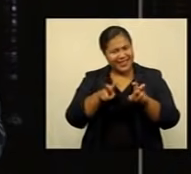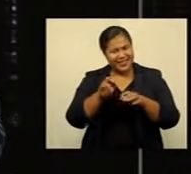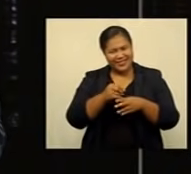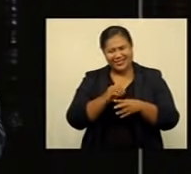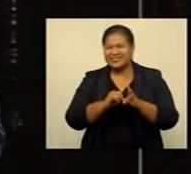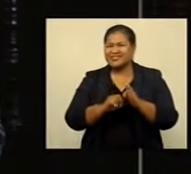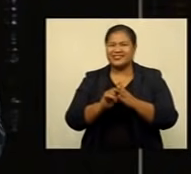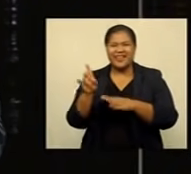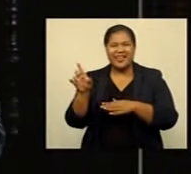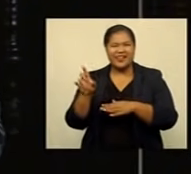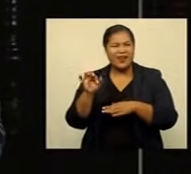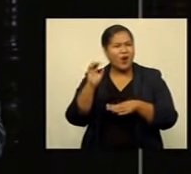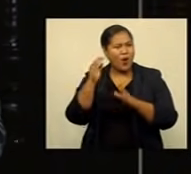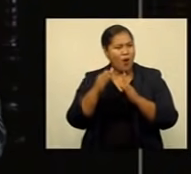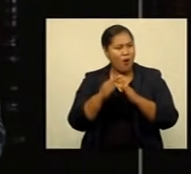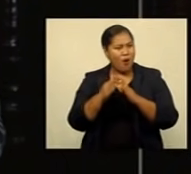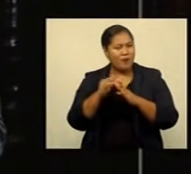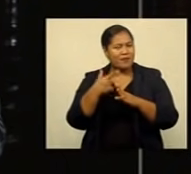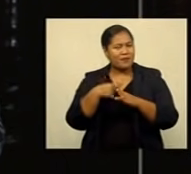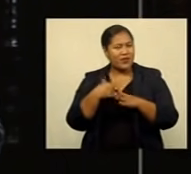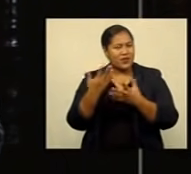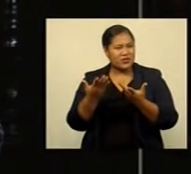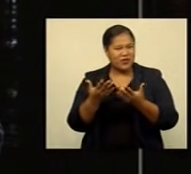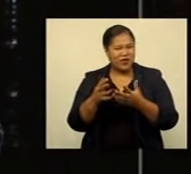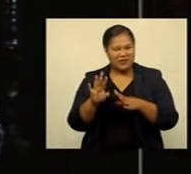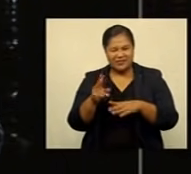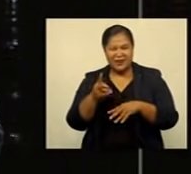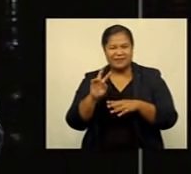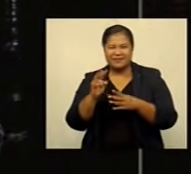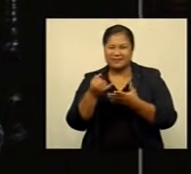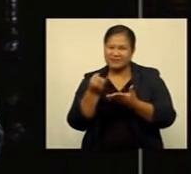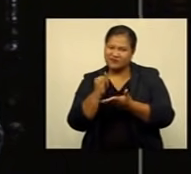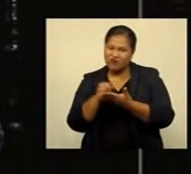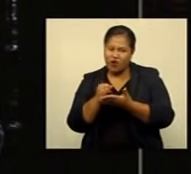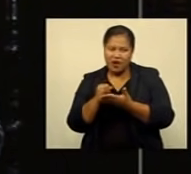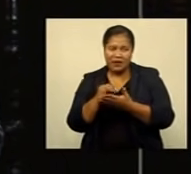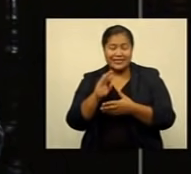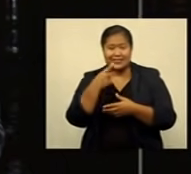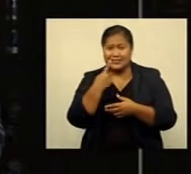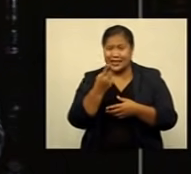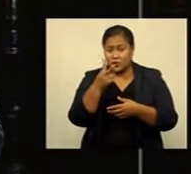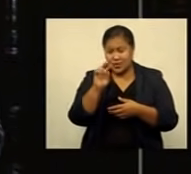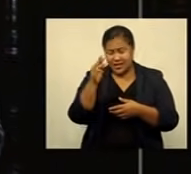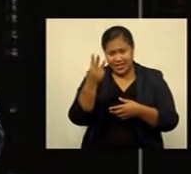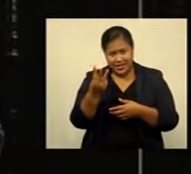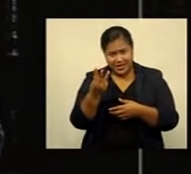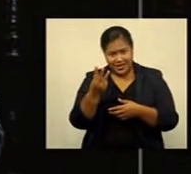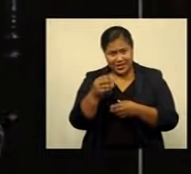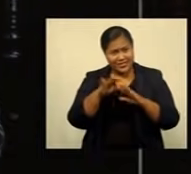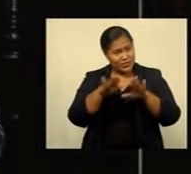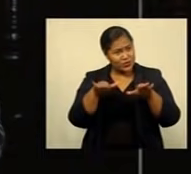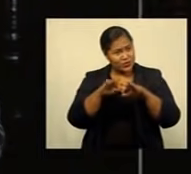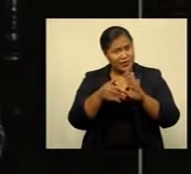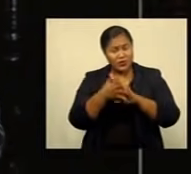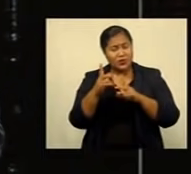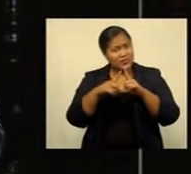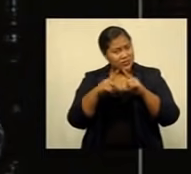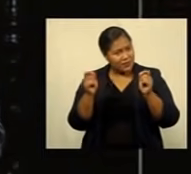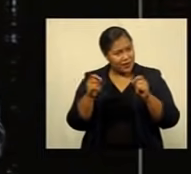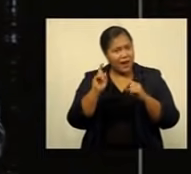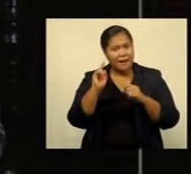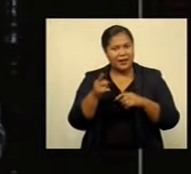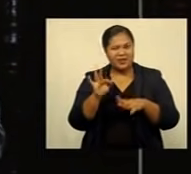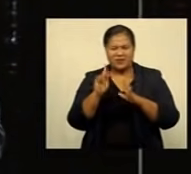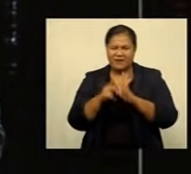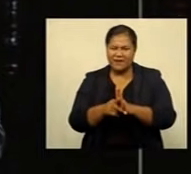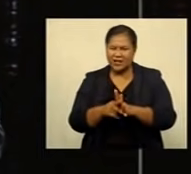Games due to an administrative error. Poland had sent 23 swimmers to Japan, but the PZP was forced to cut